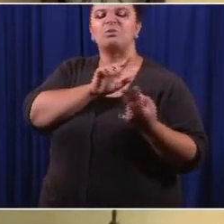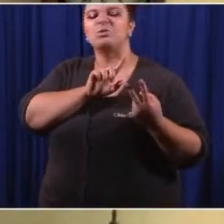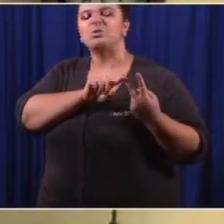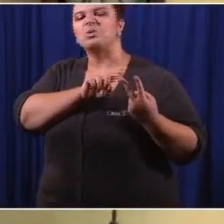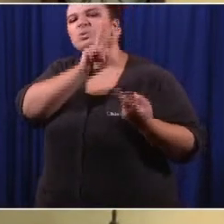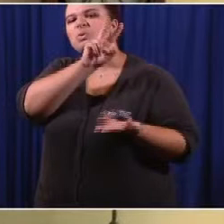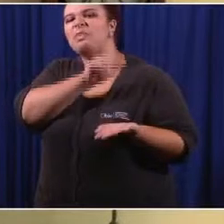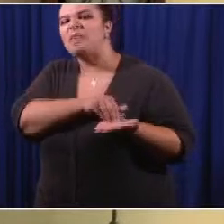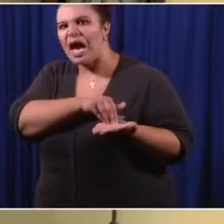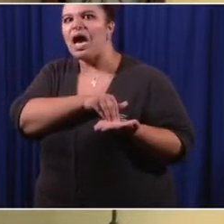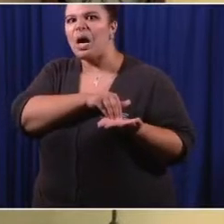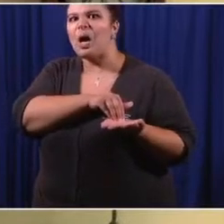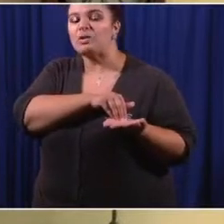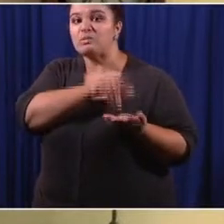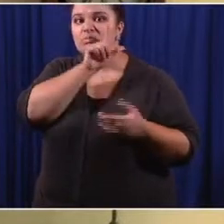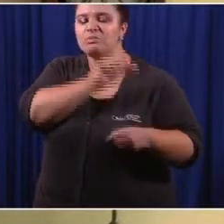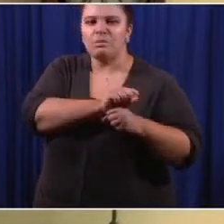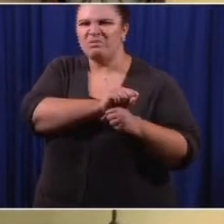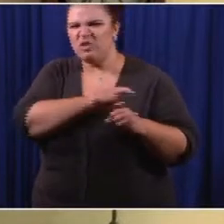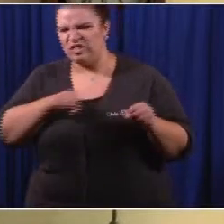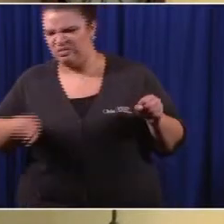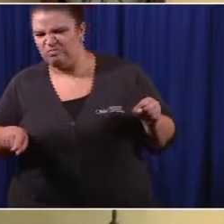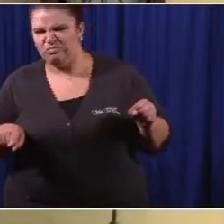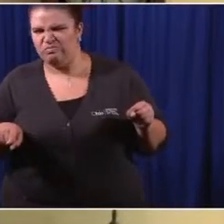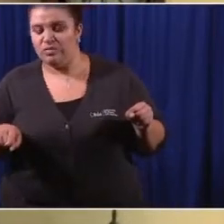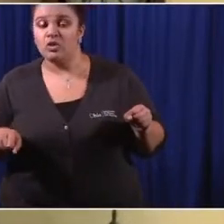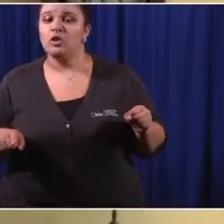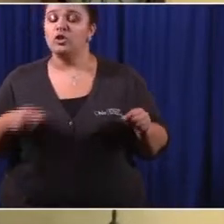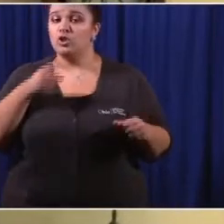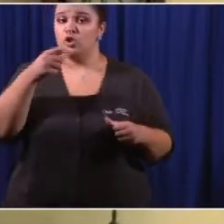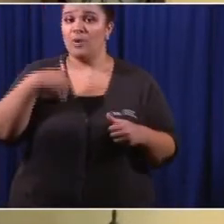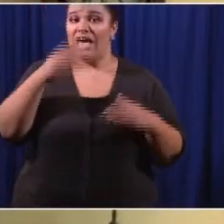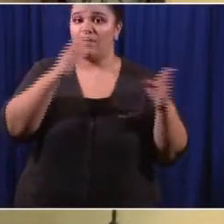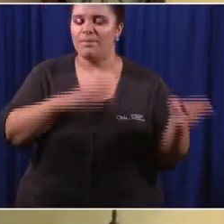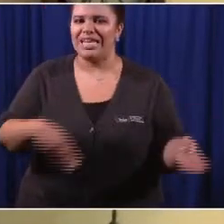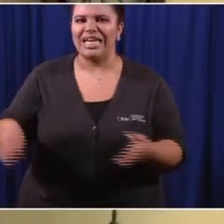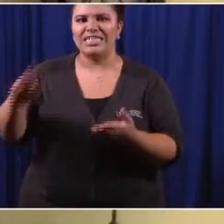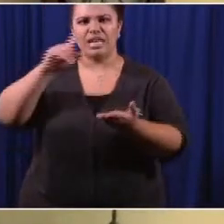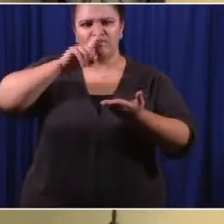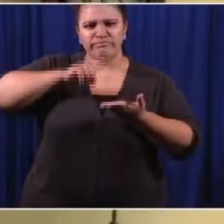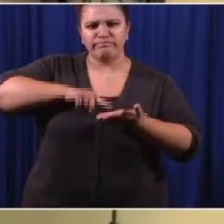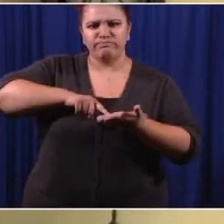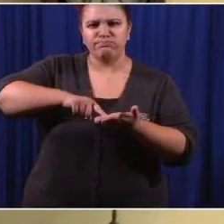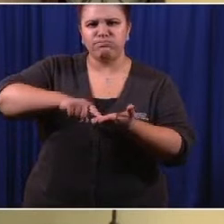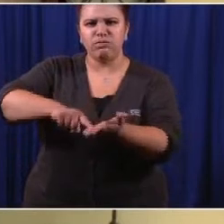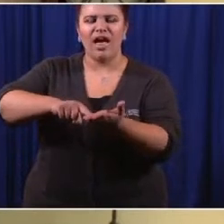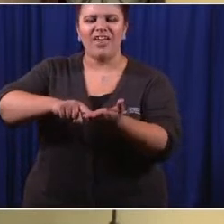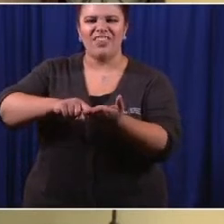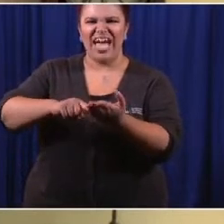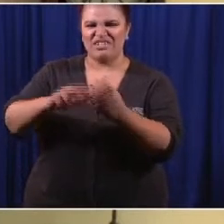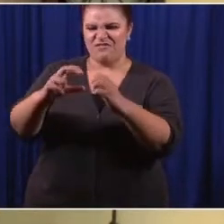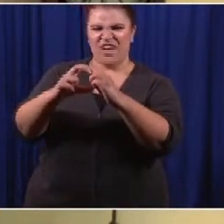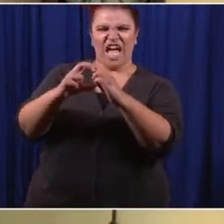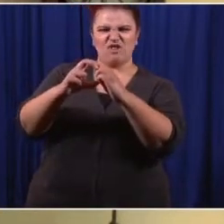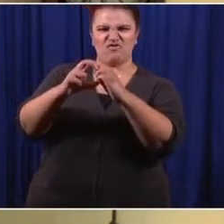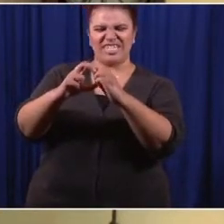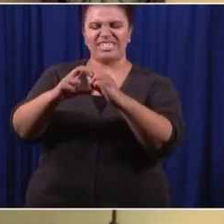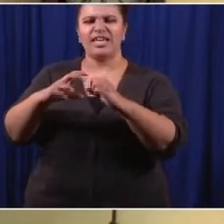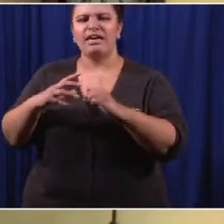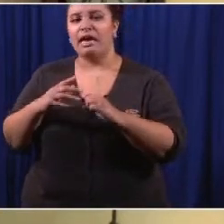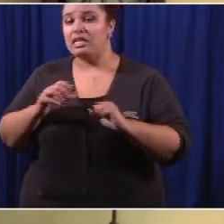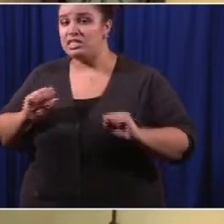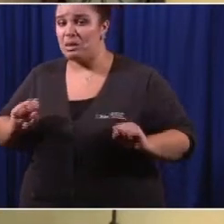plans to start tracking viral load data as a better determinant? And is it possible that we might otherwise